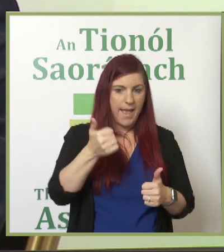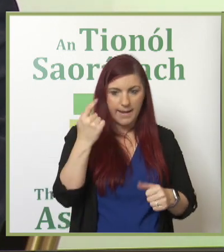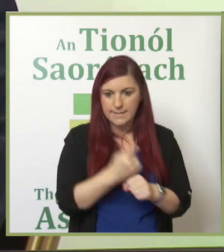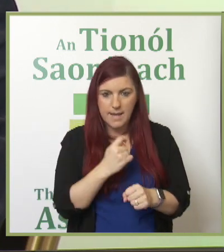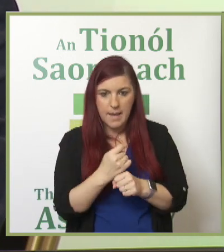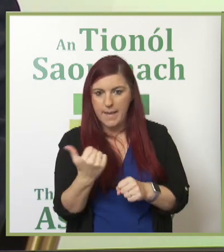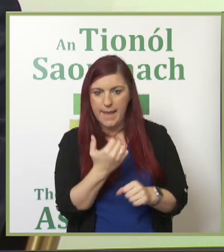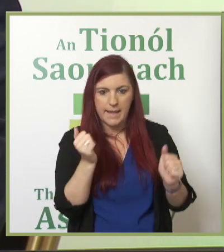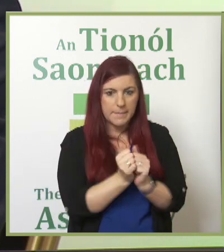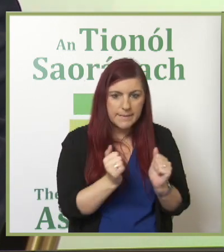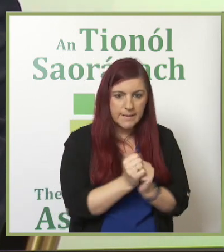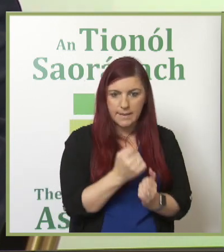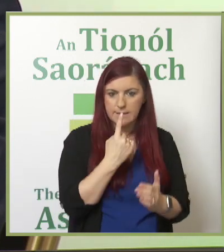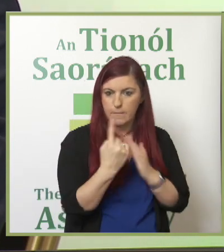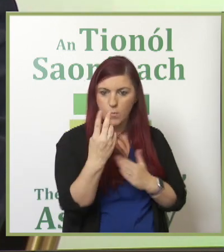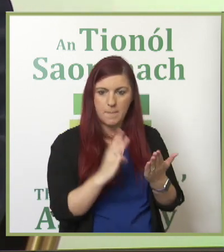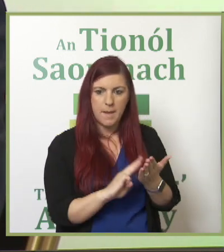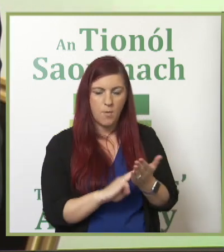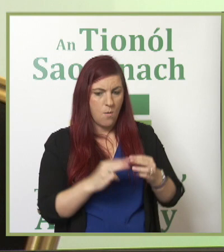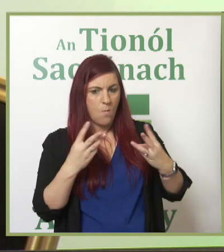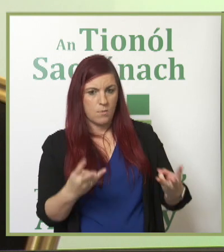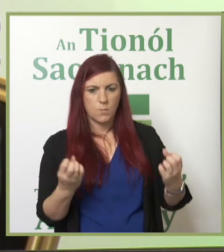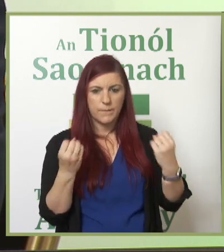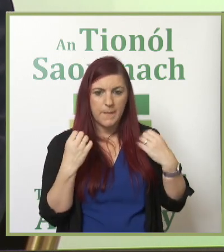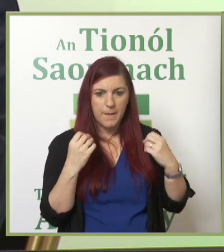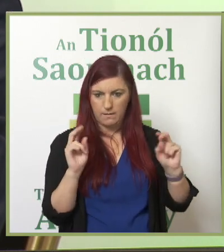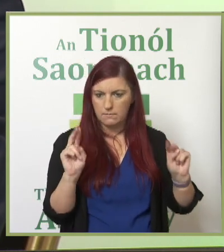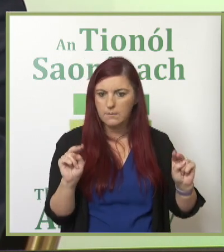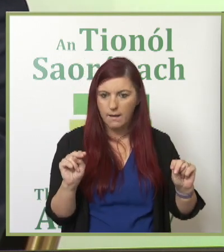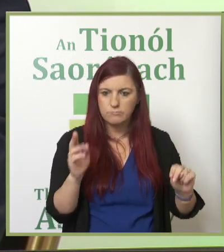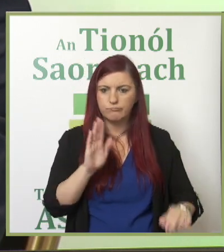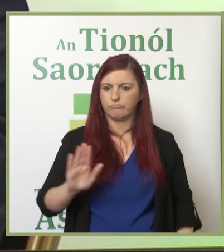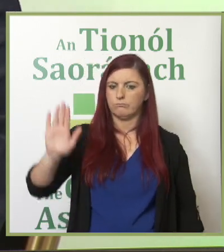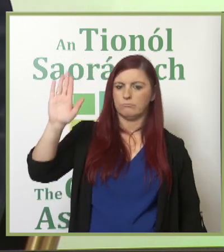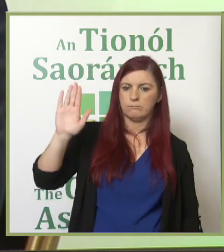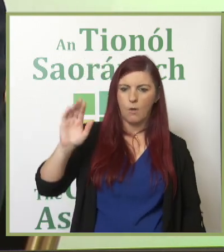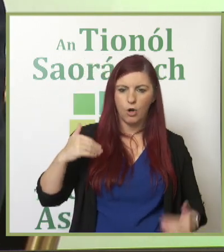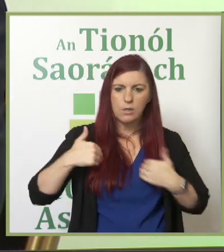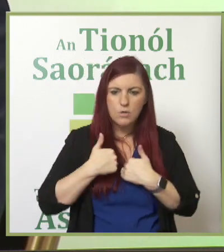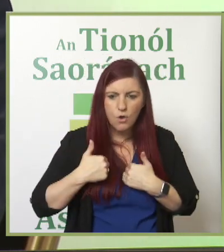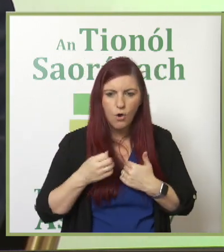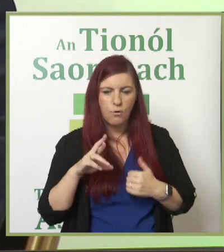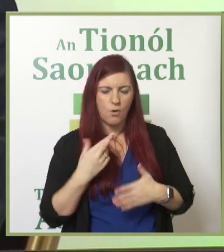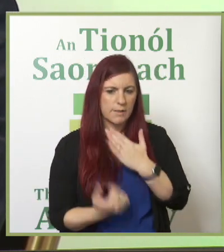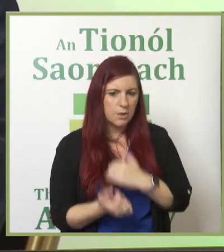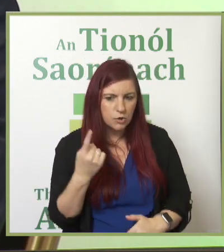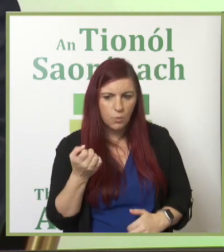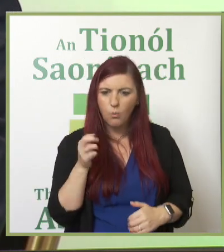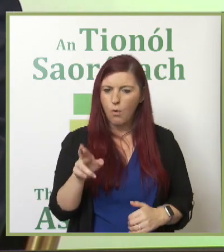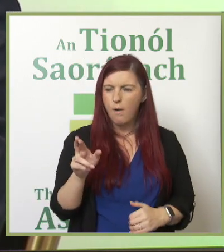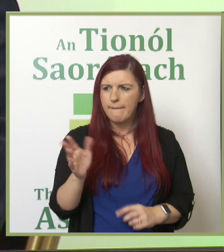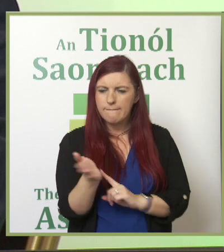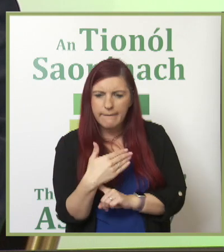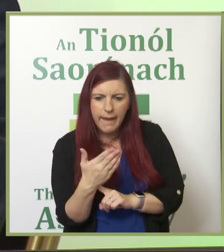you as an individual member of the Assembly wants to raise a concern or an issue with us, or flag up something